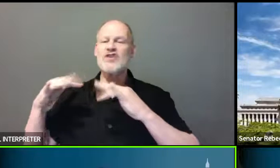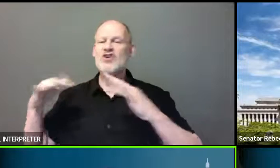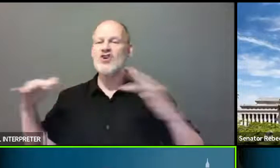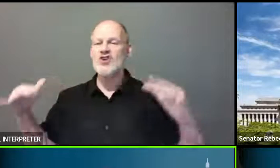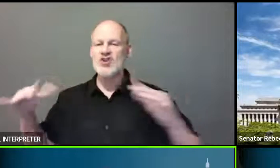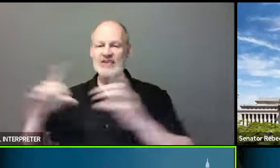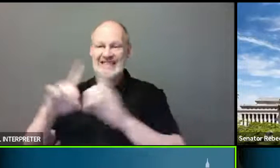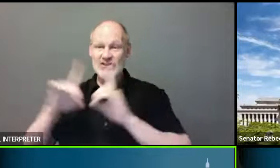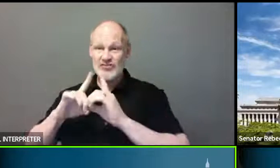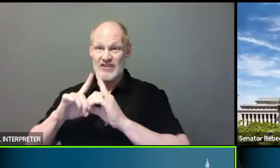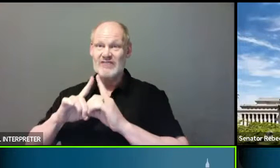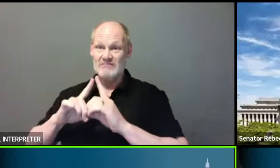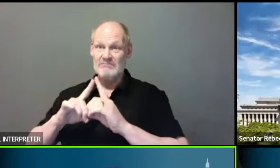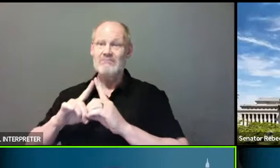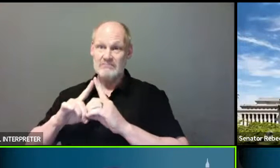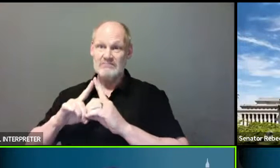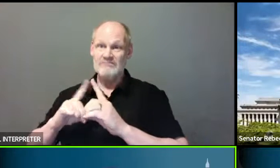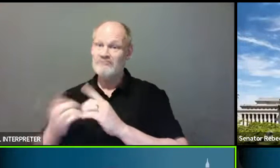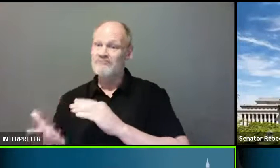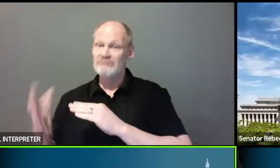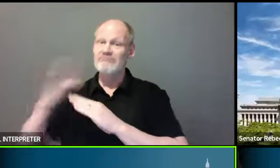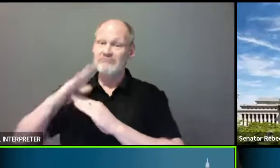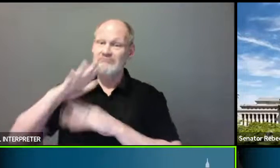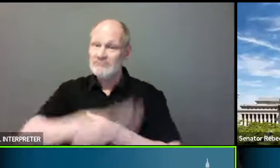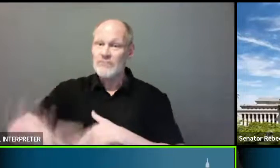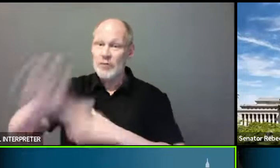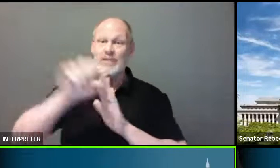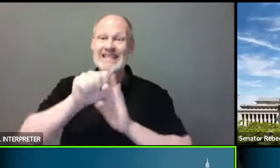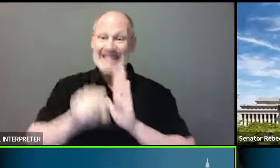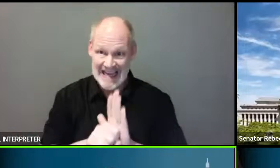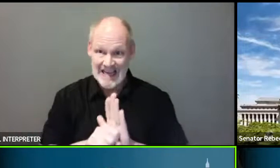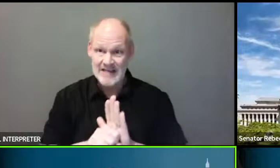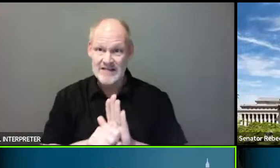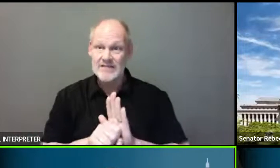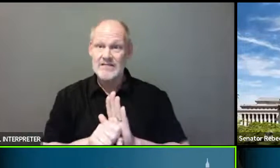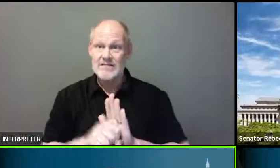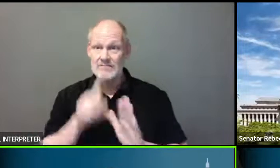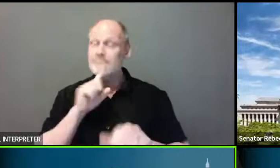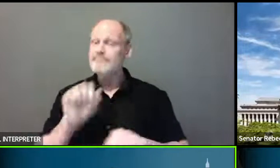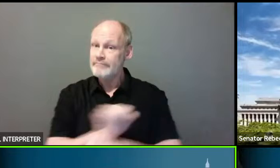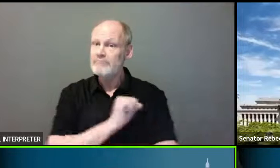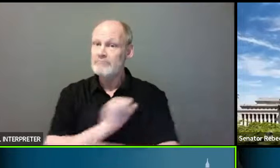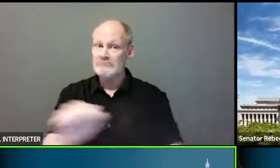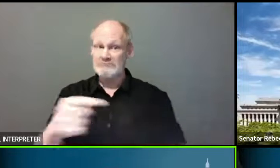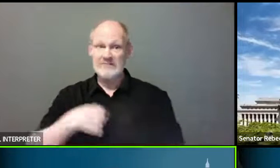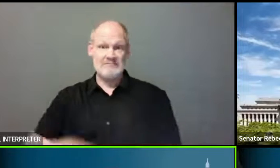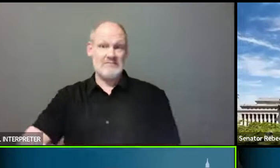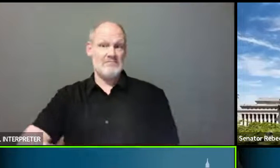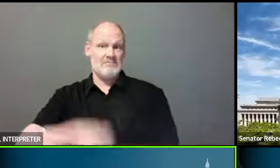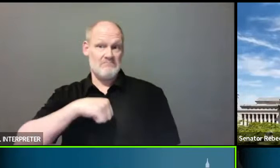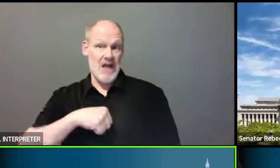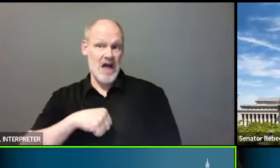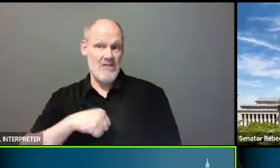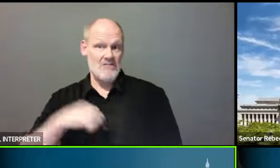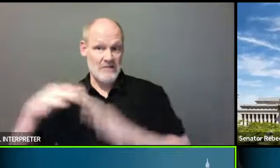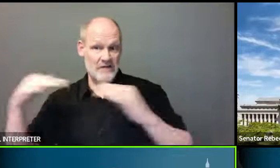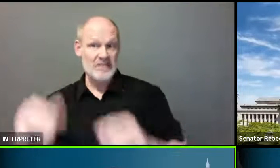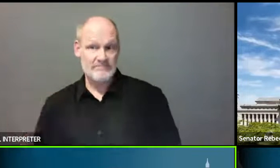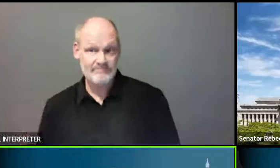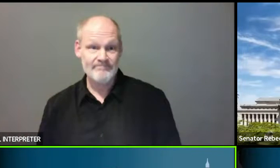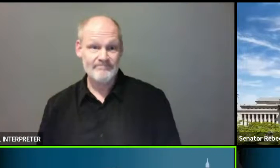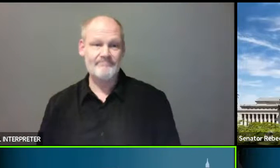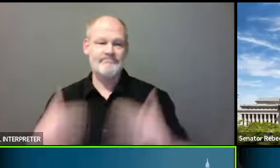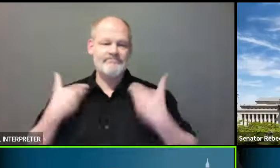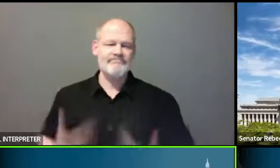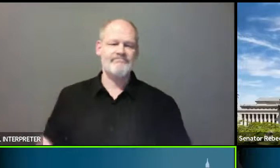the state. It is a fact that I take great pride in. My name is Sharon Tomiko